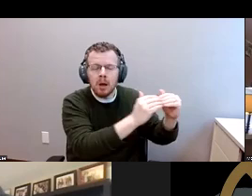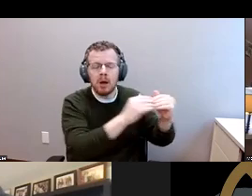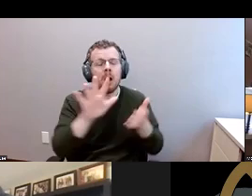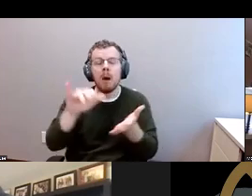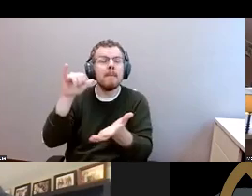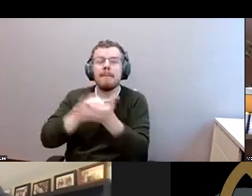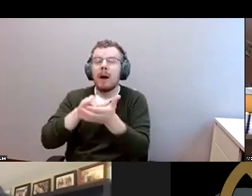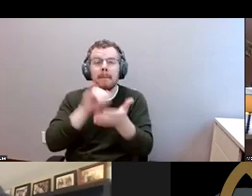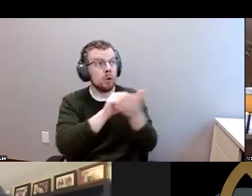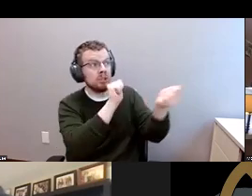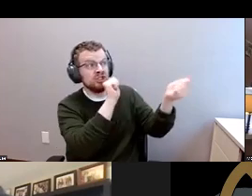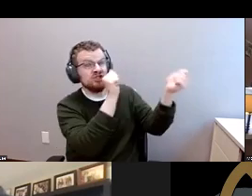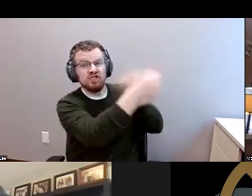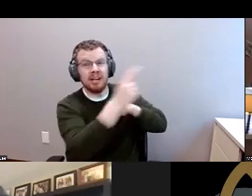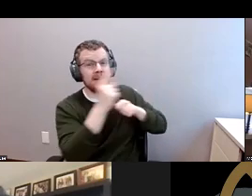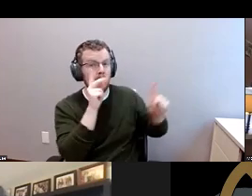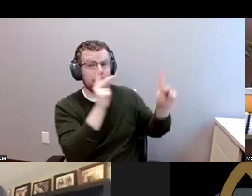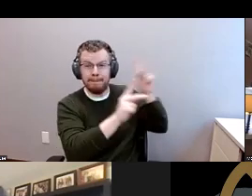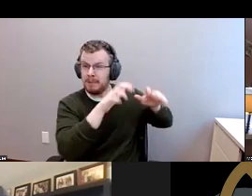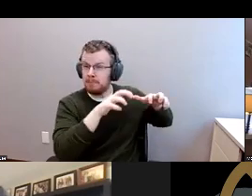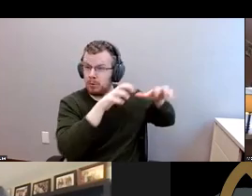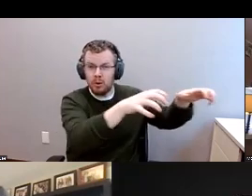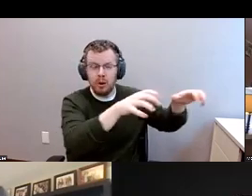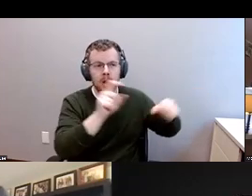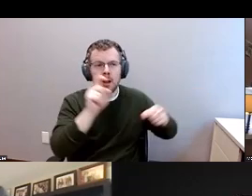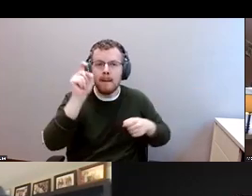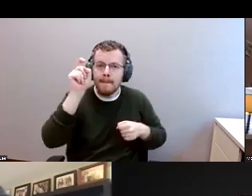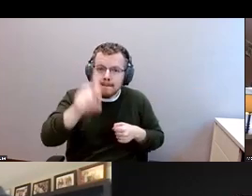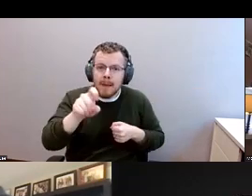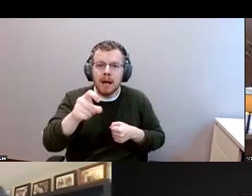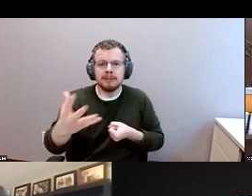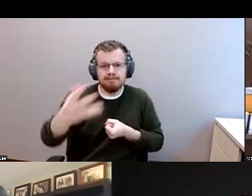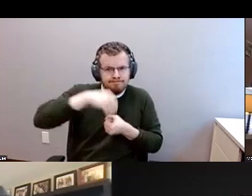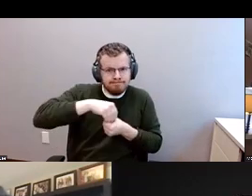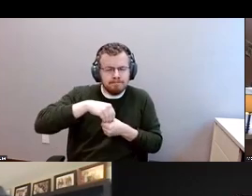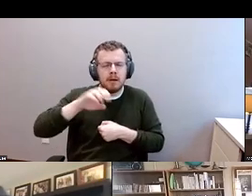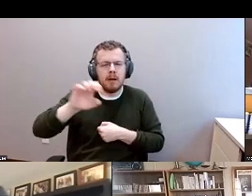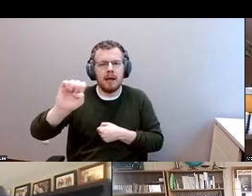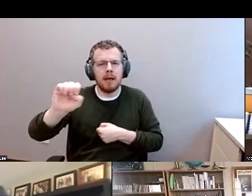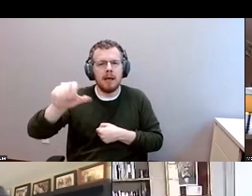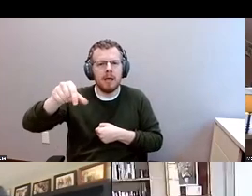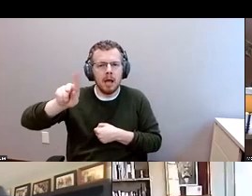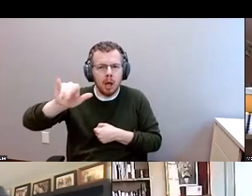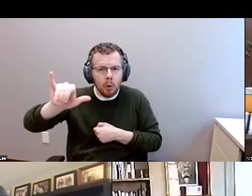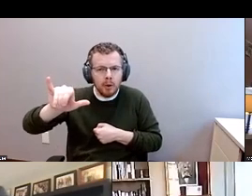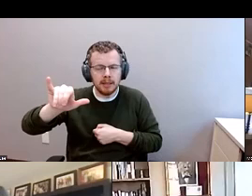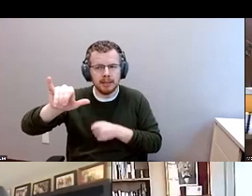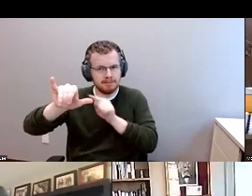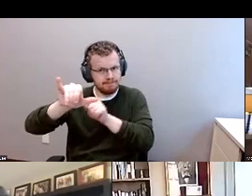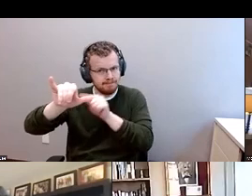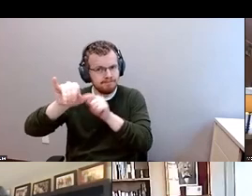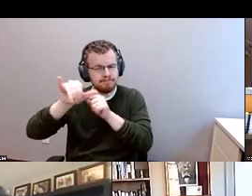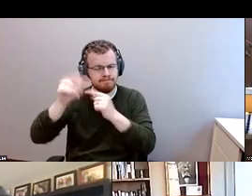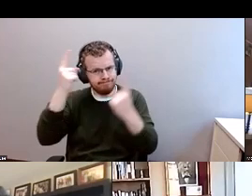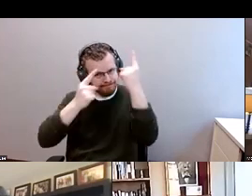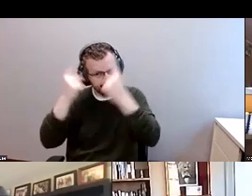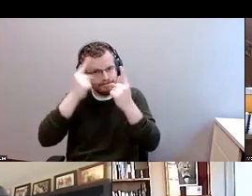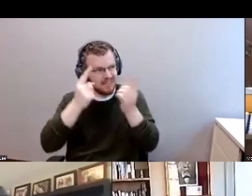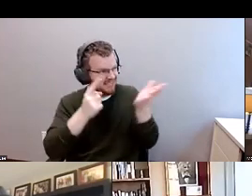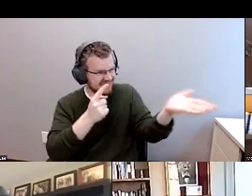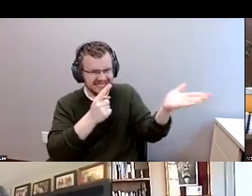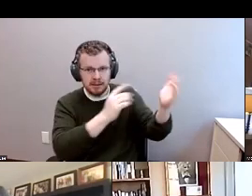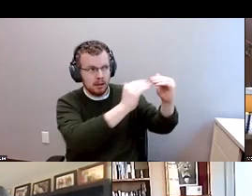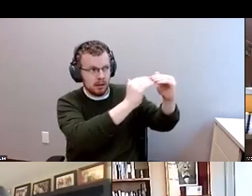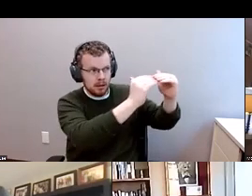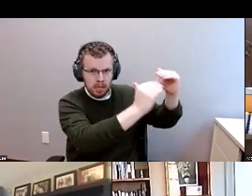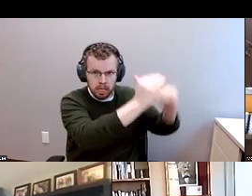change without having equity in the center of the work and thinking about how do we address the disparities that are probably the largest block